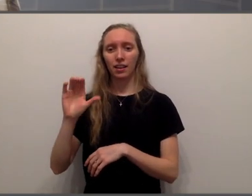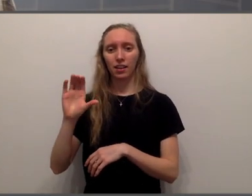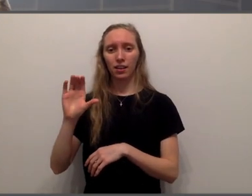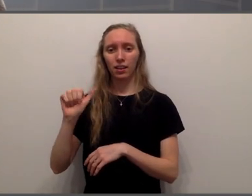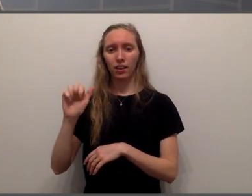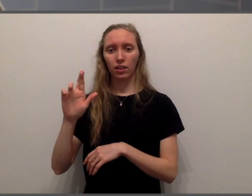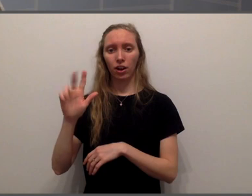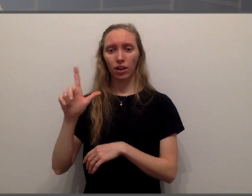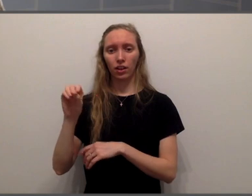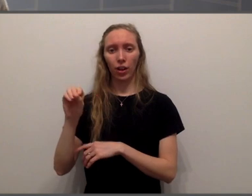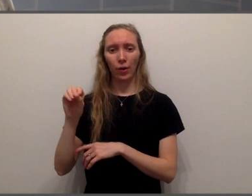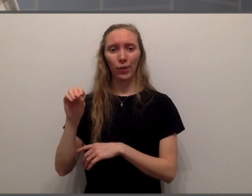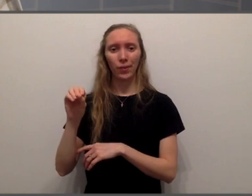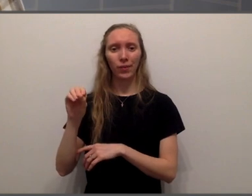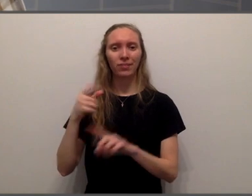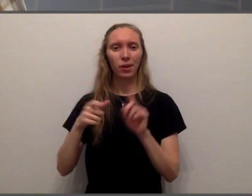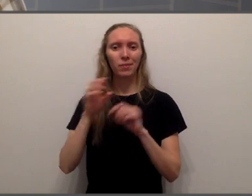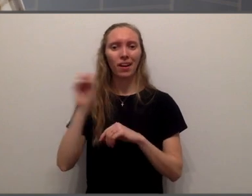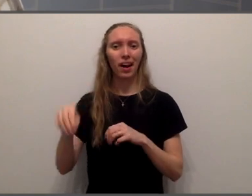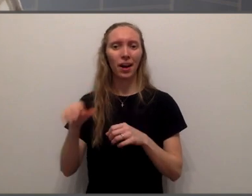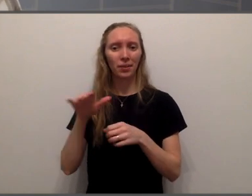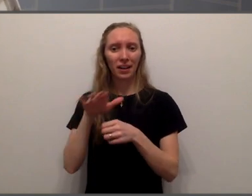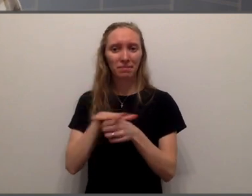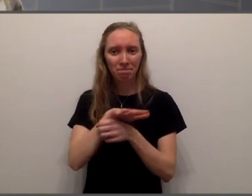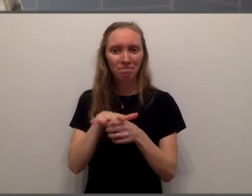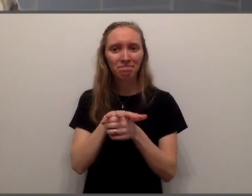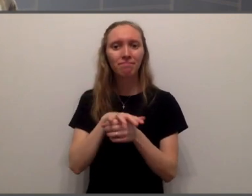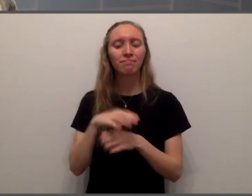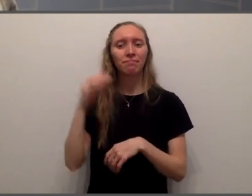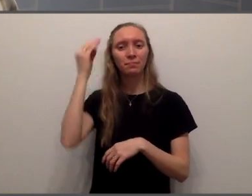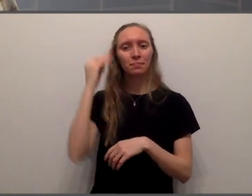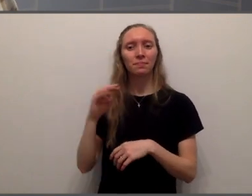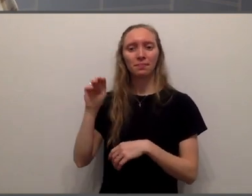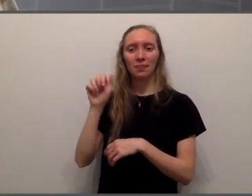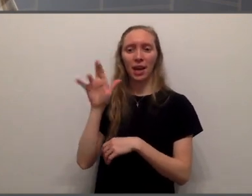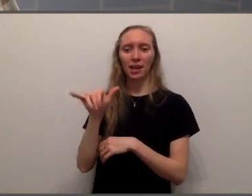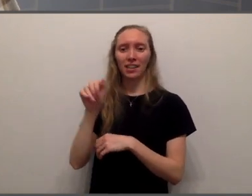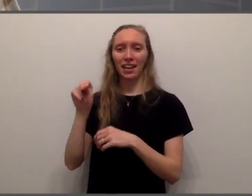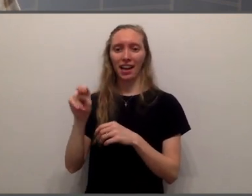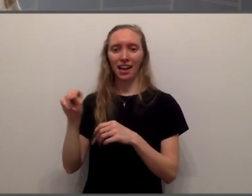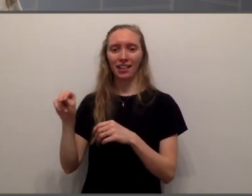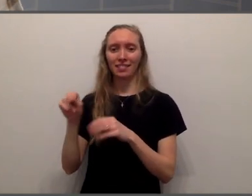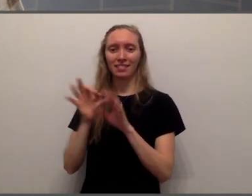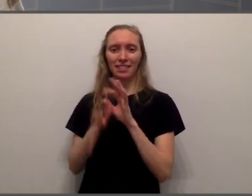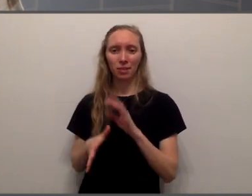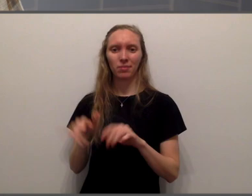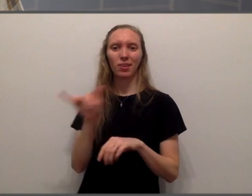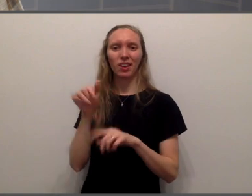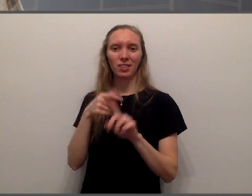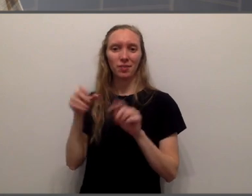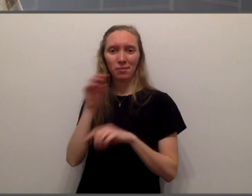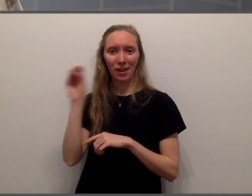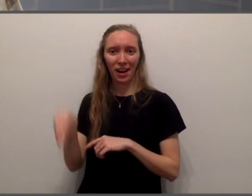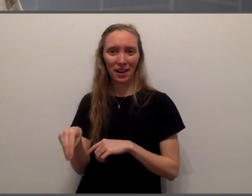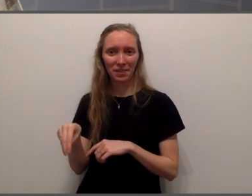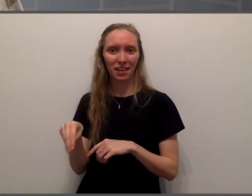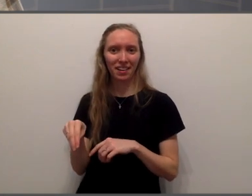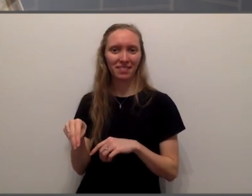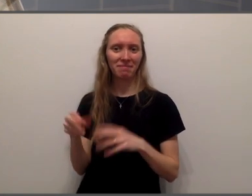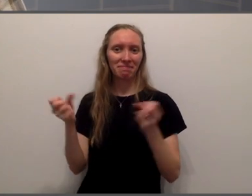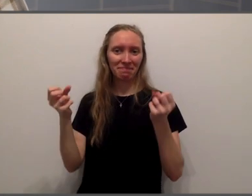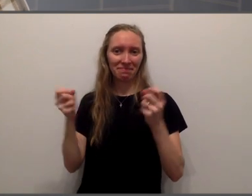It's been an Ottawa-themed day. Marianne is also in Ottawa doing our ASL, so appreciate everyone's